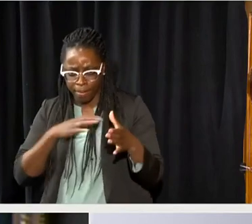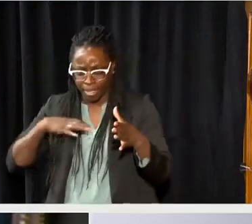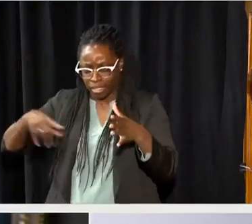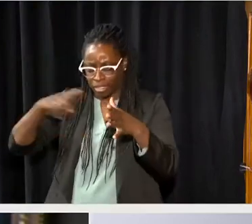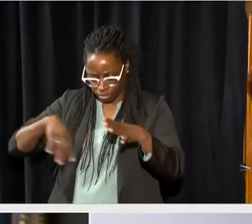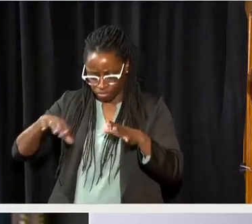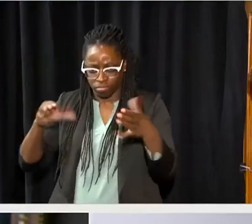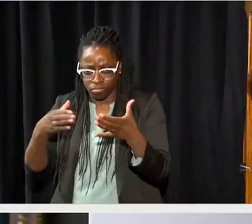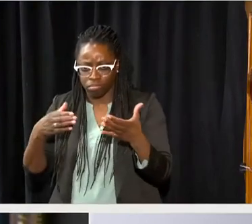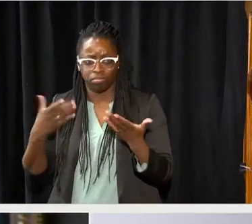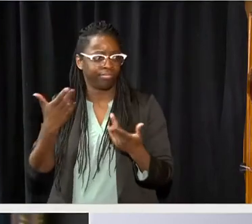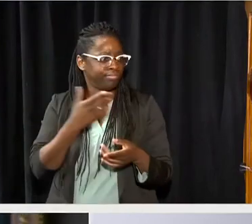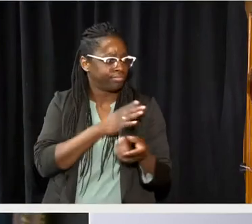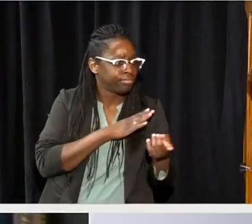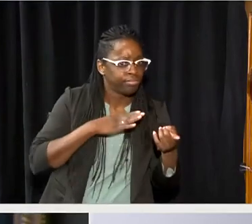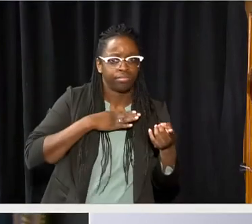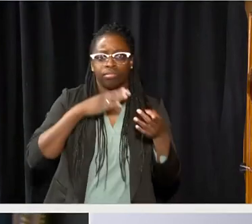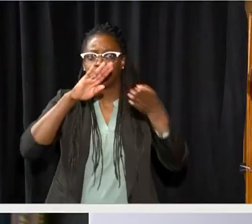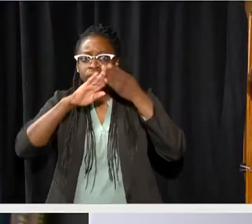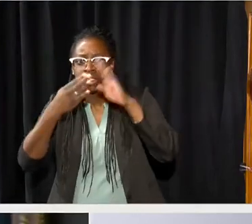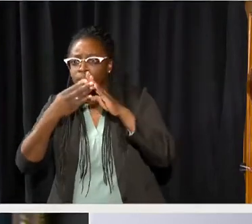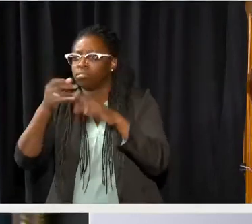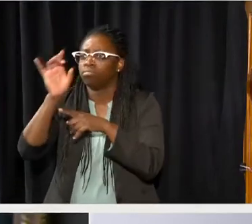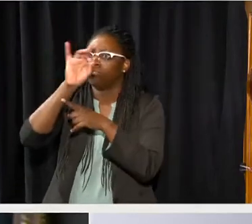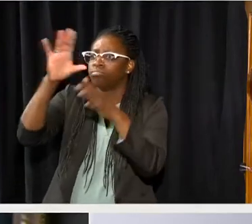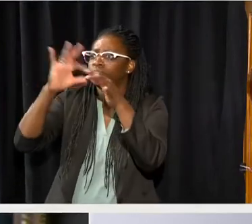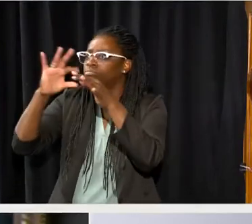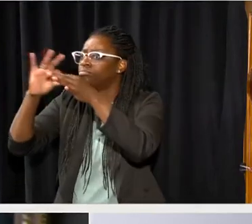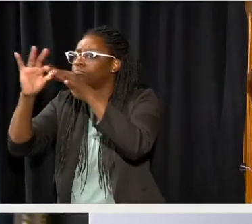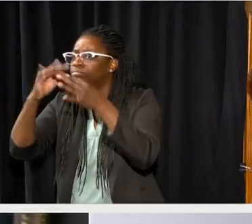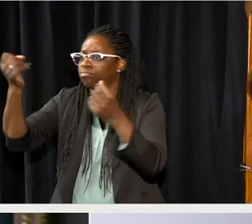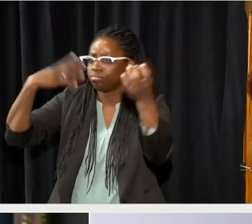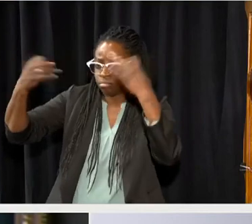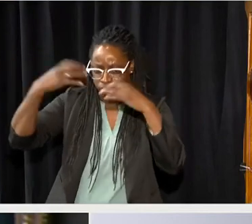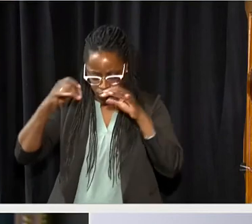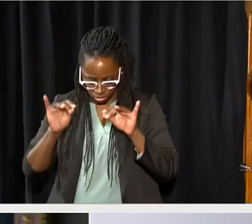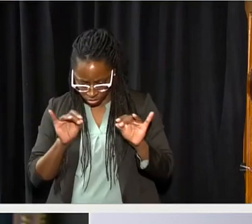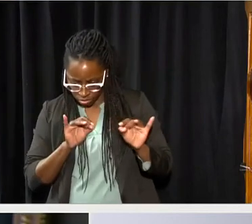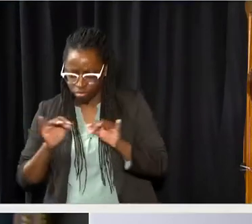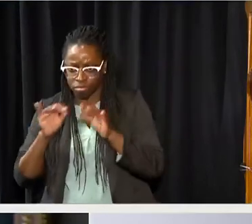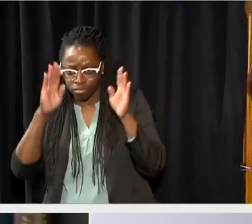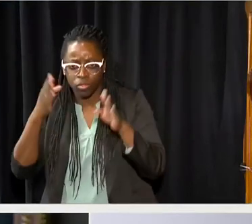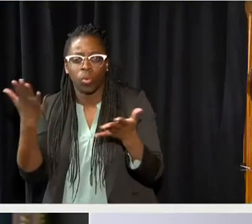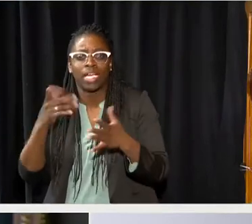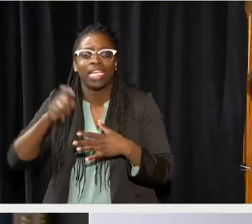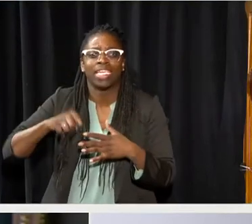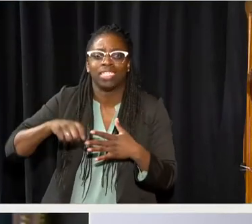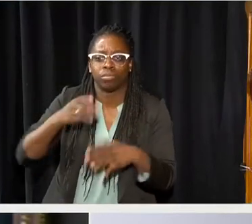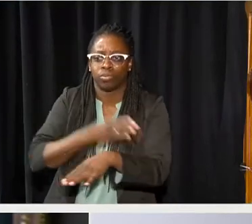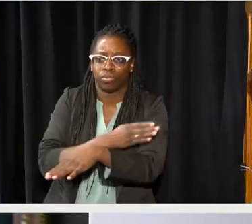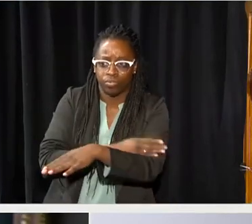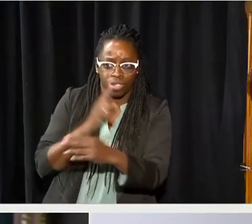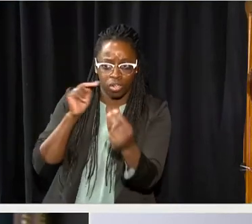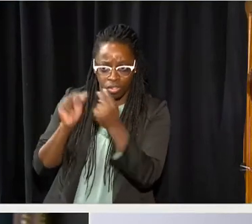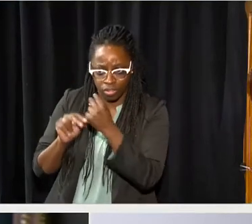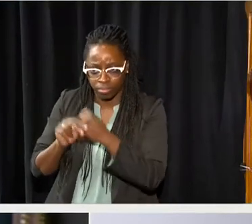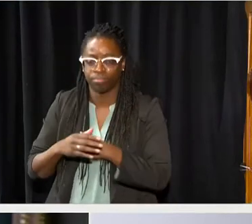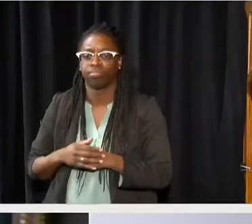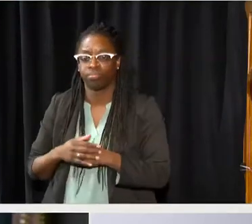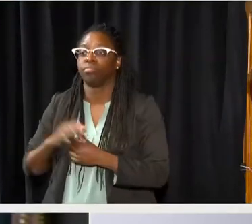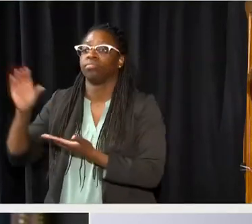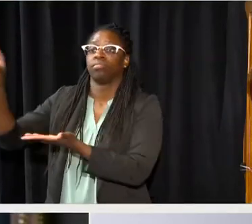with communities to submit top-notch applications. And we brought home nearly $3 billion